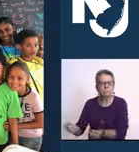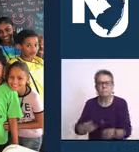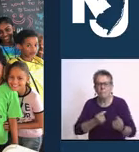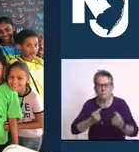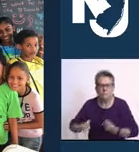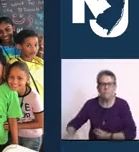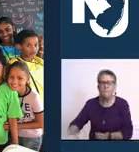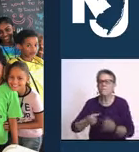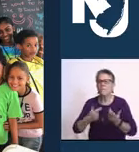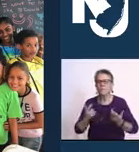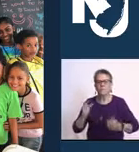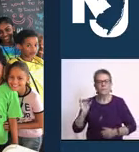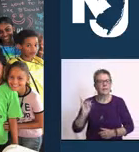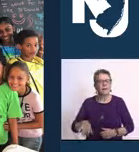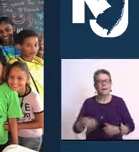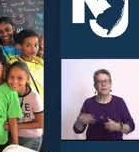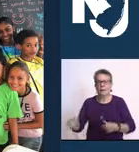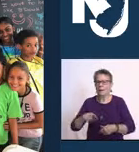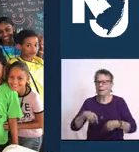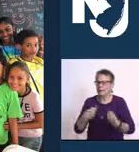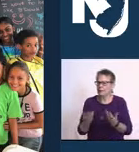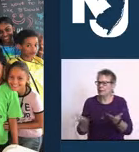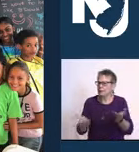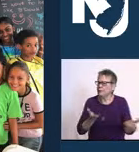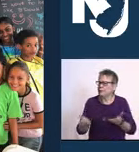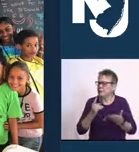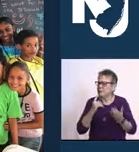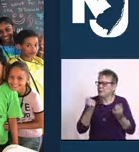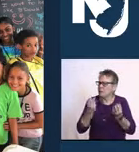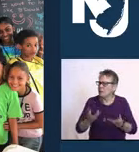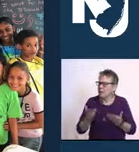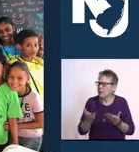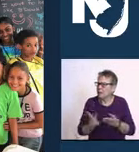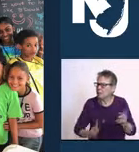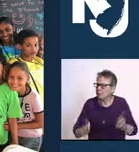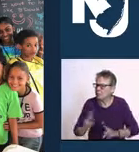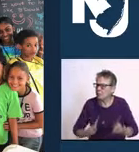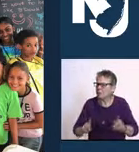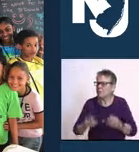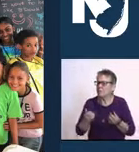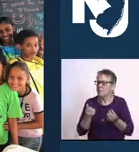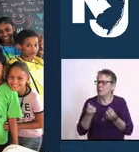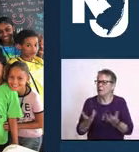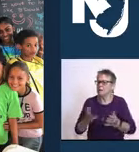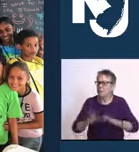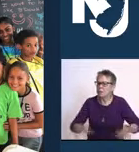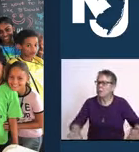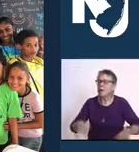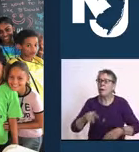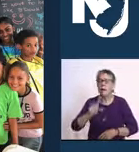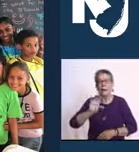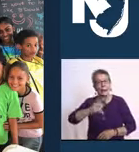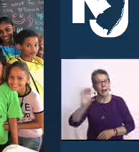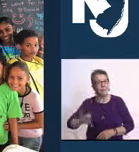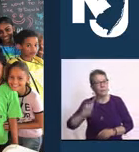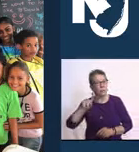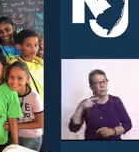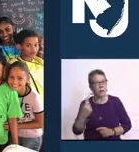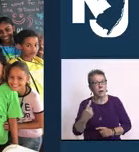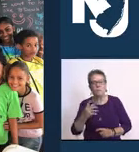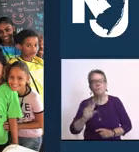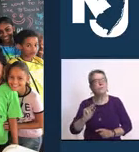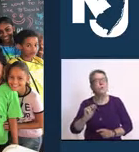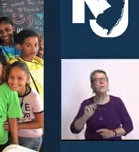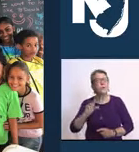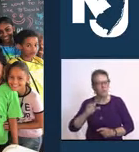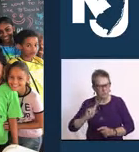in Camden or anywhere else across our state, they all deserve our thanks. Check check these folks out at Boys and Girls Club of Camden County.